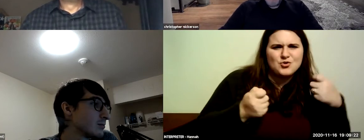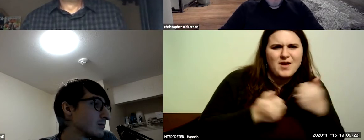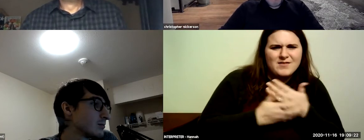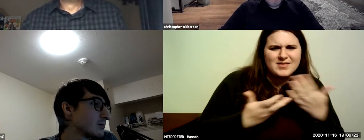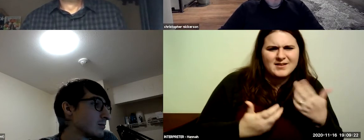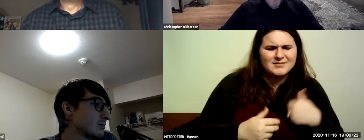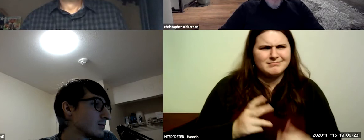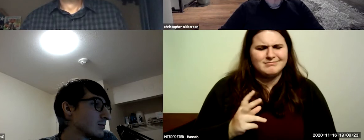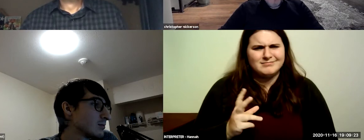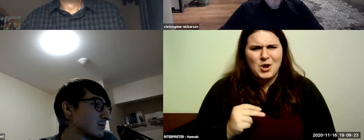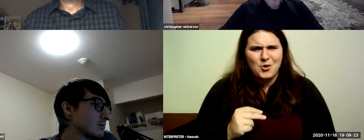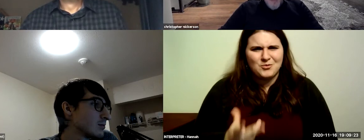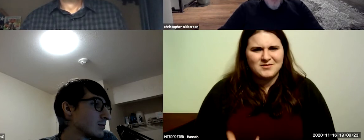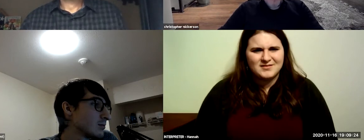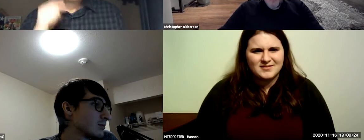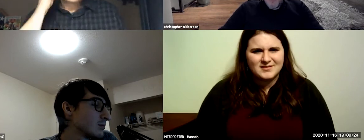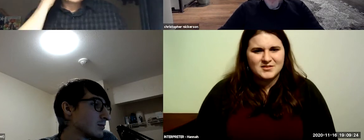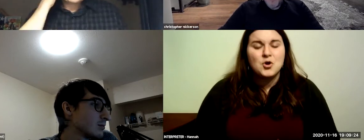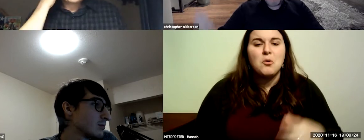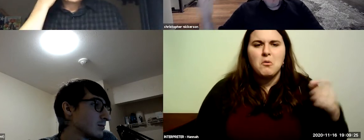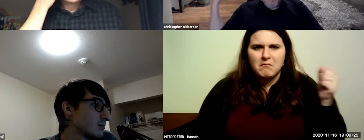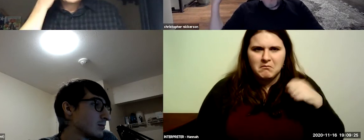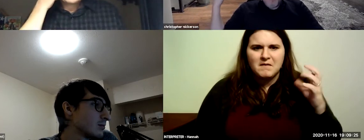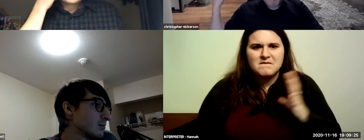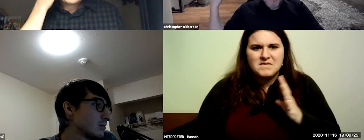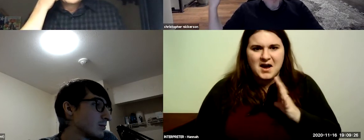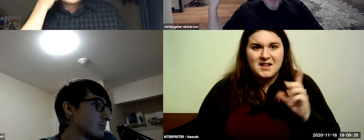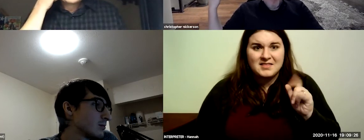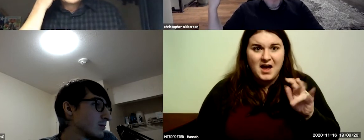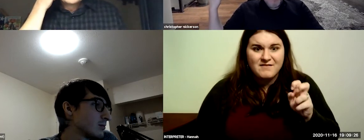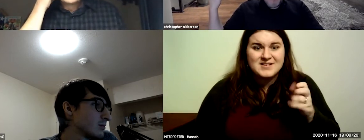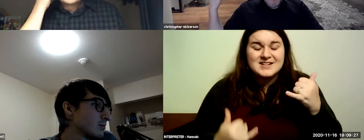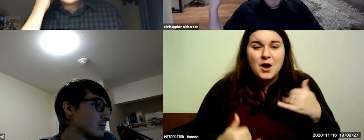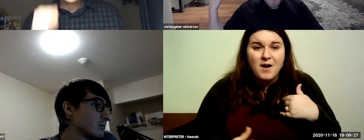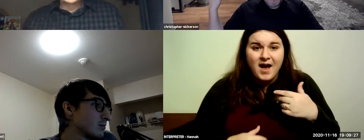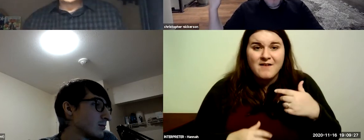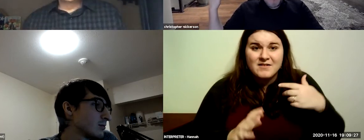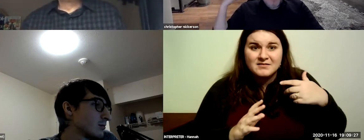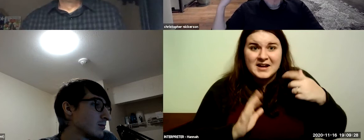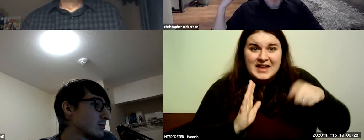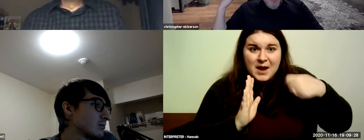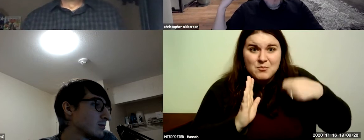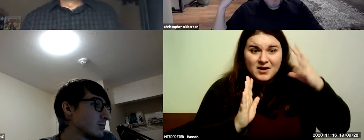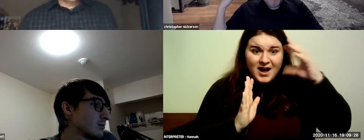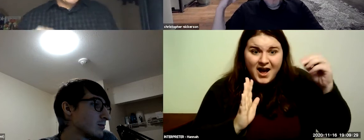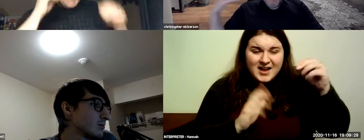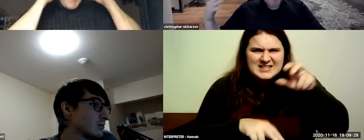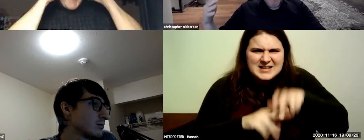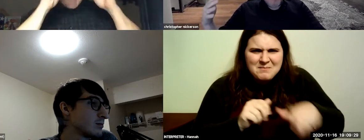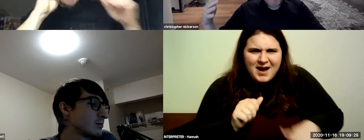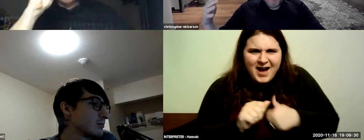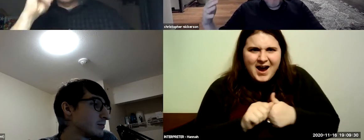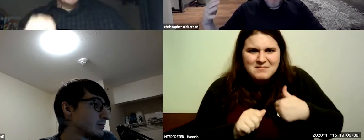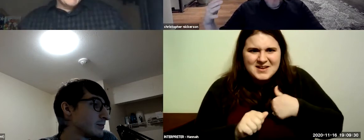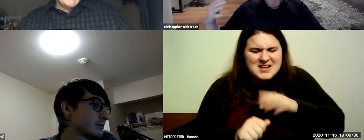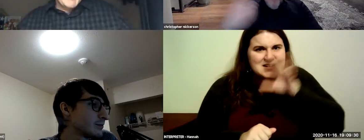not going to do it. And so then they agreed to do it. And so now you have, you know, a cameraman who's sitting behind you, who's never done